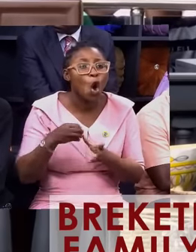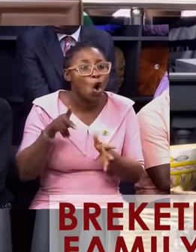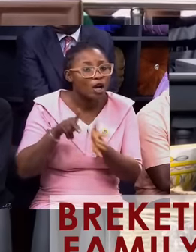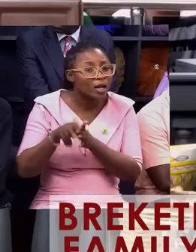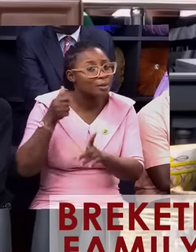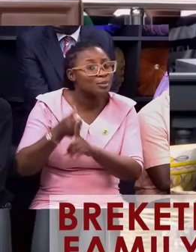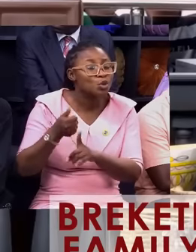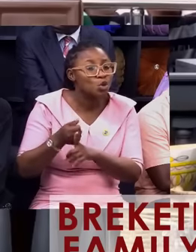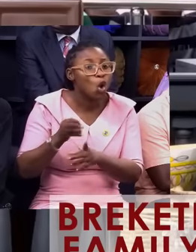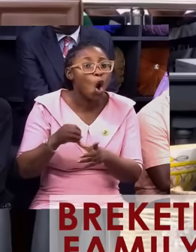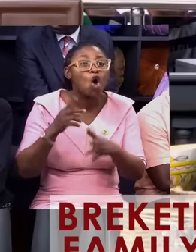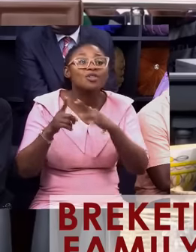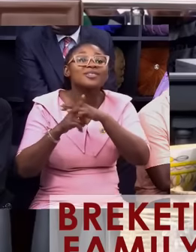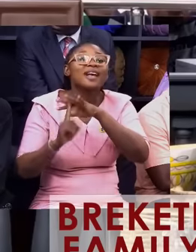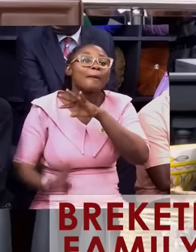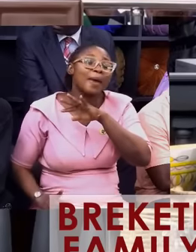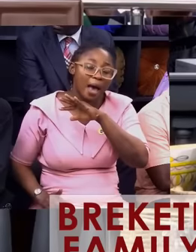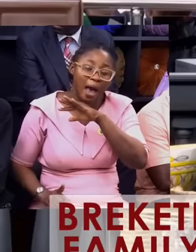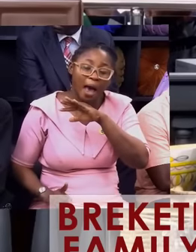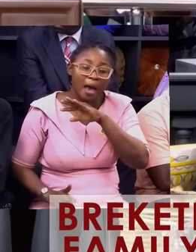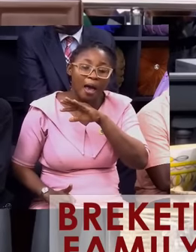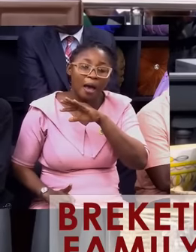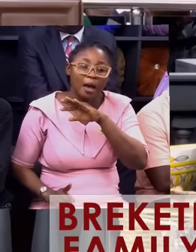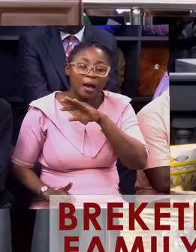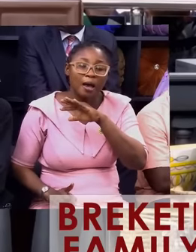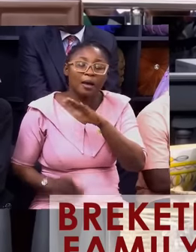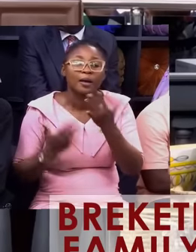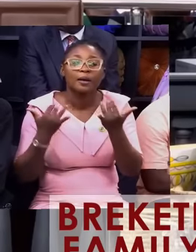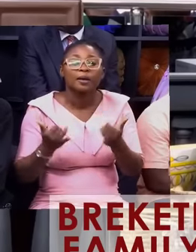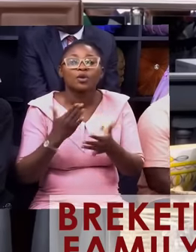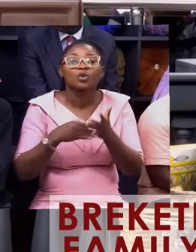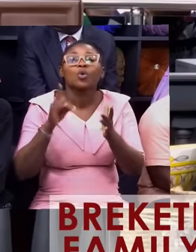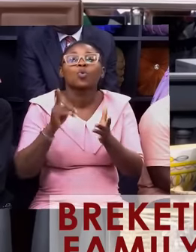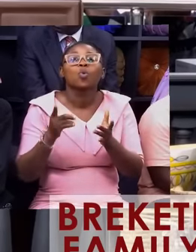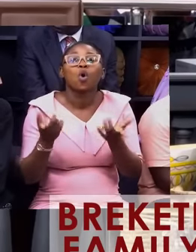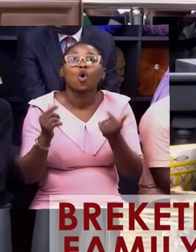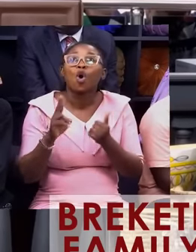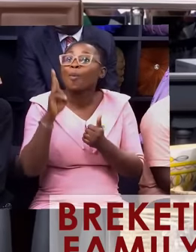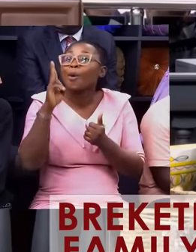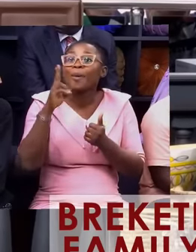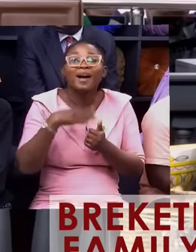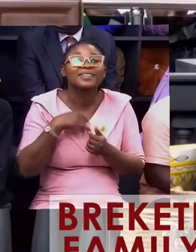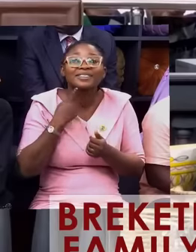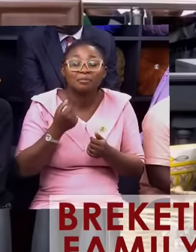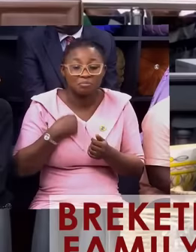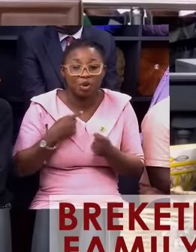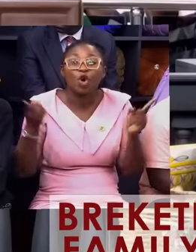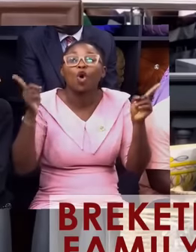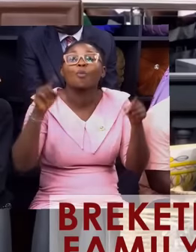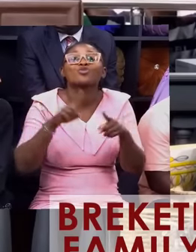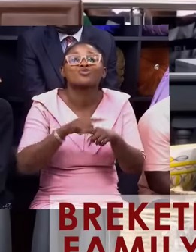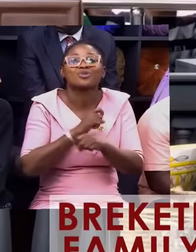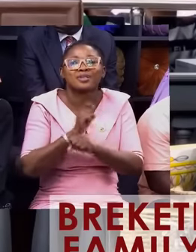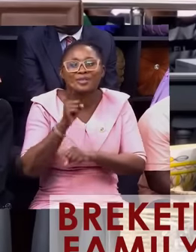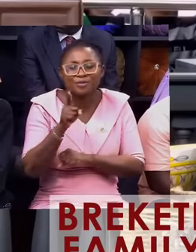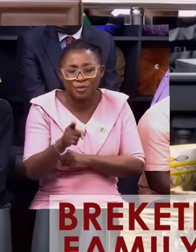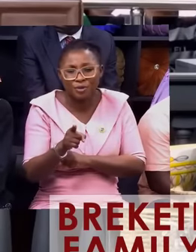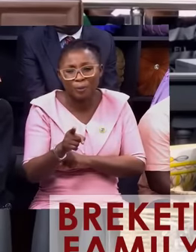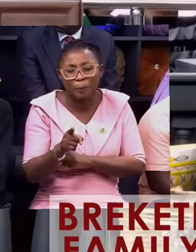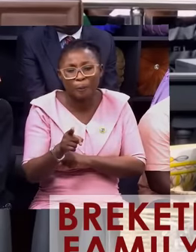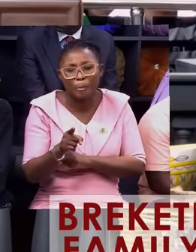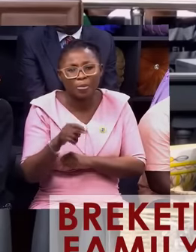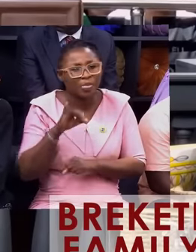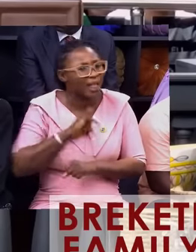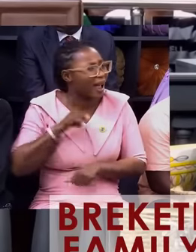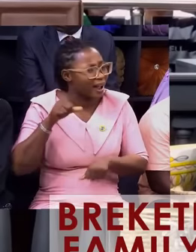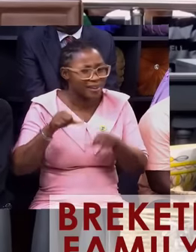kill himself or to disappear now somebody will get up overnight and say I'm coming to save you